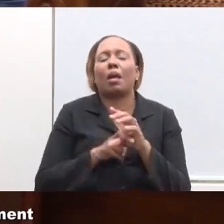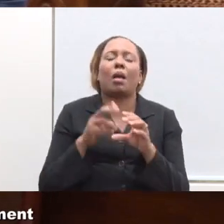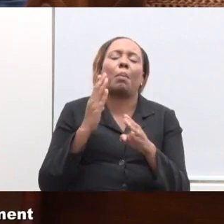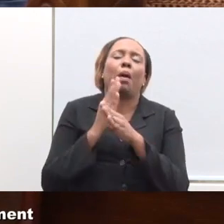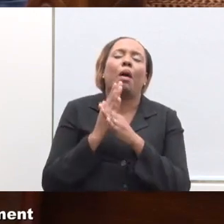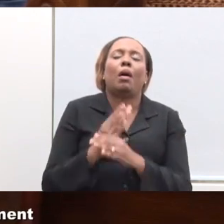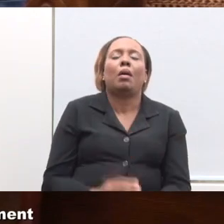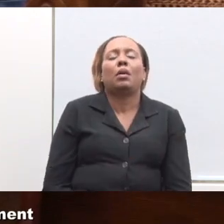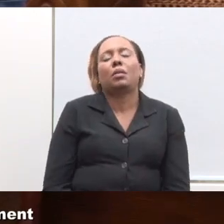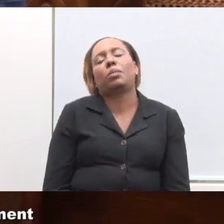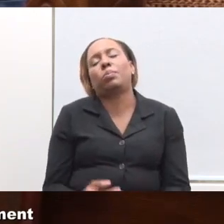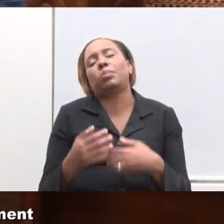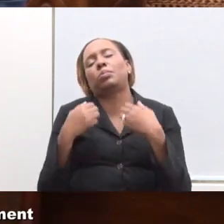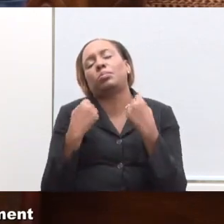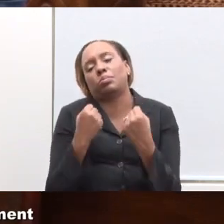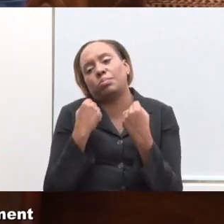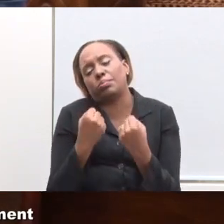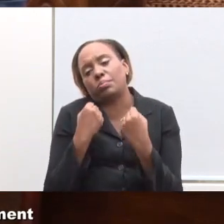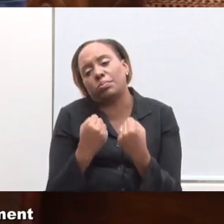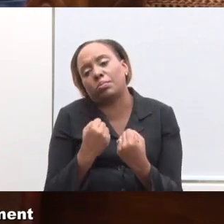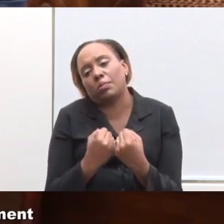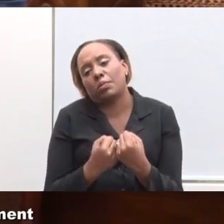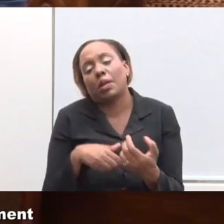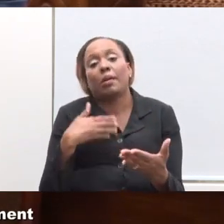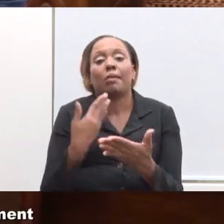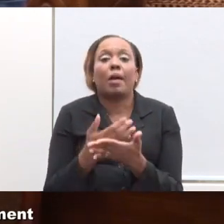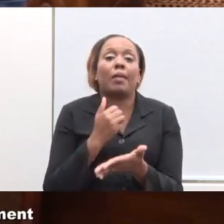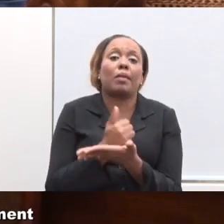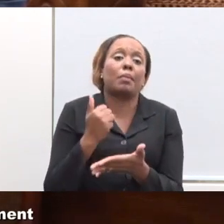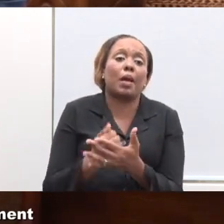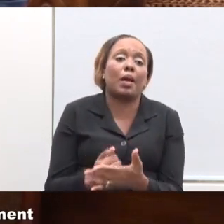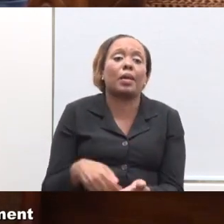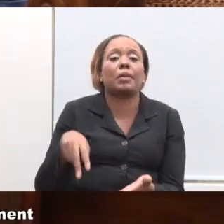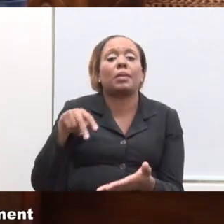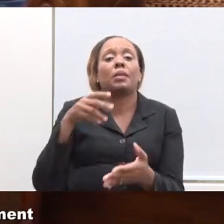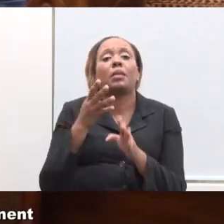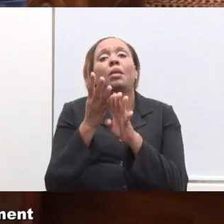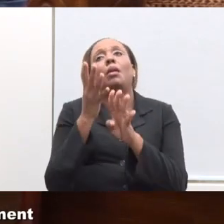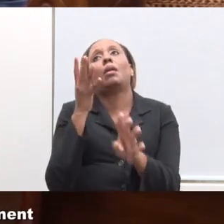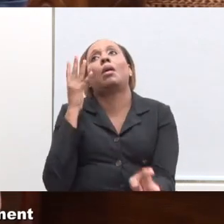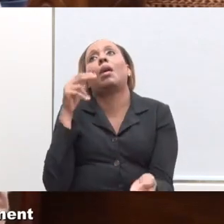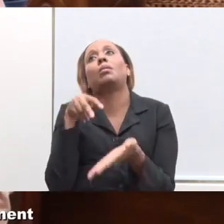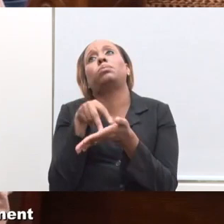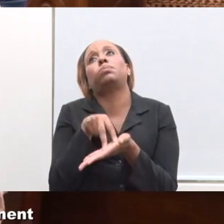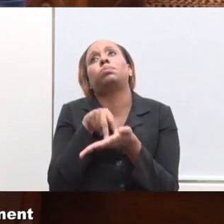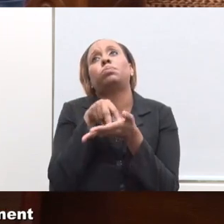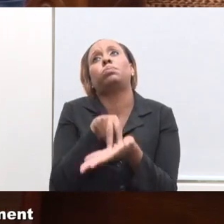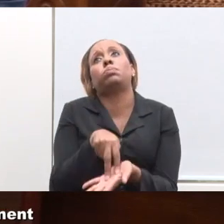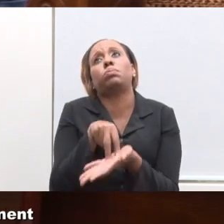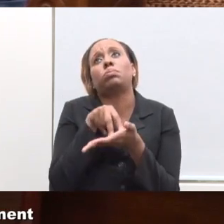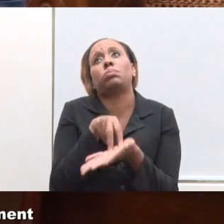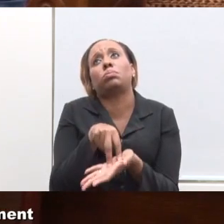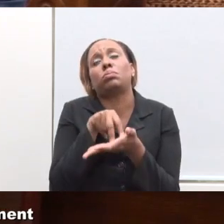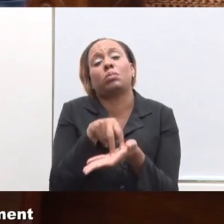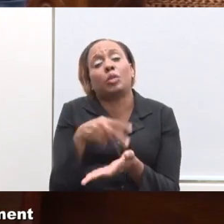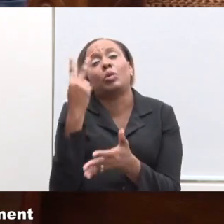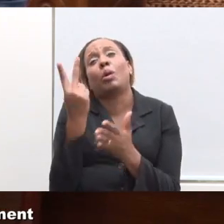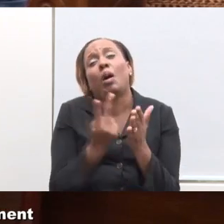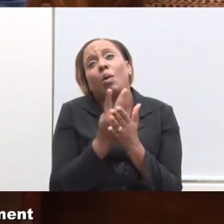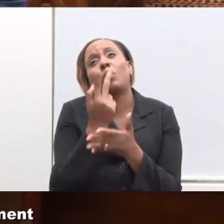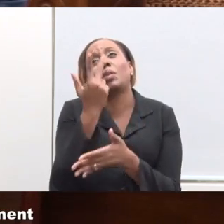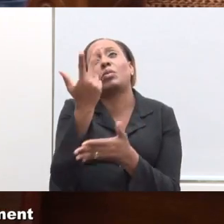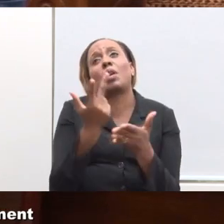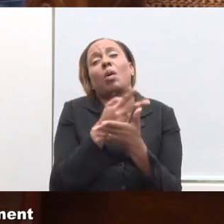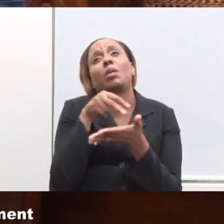to go into the bank to stand up for a long time, and 2-3 hours gone before you know it. However, we